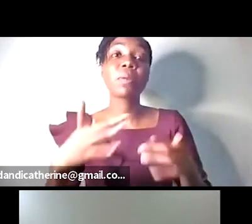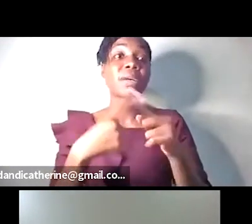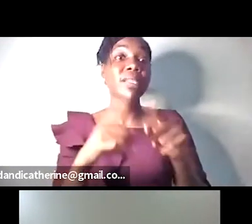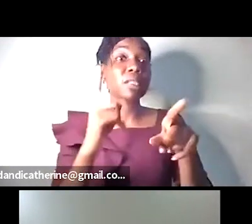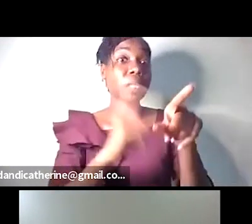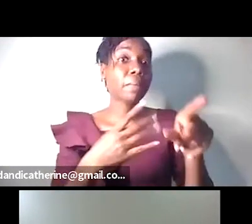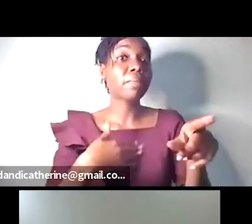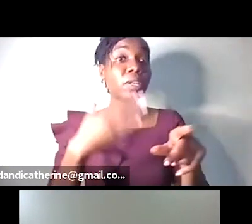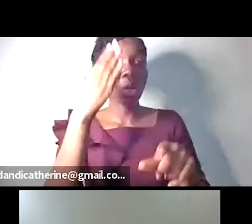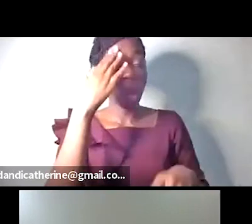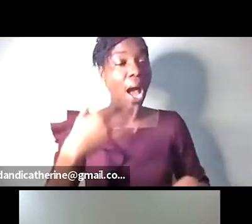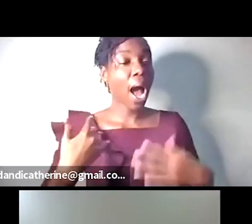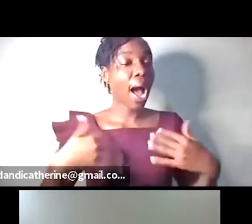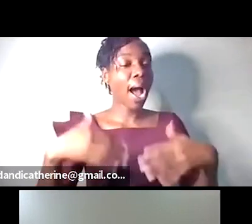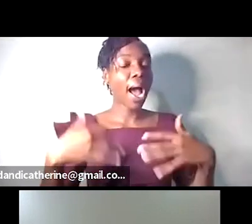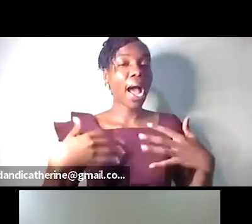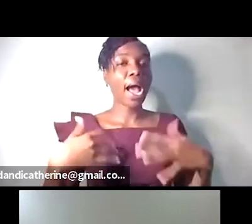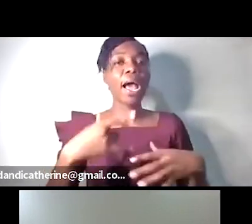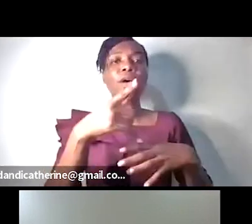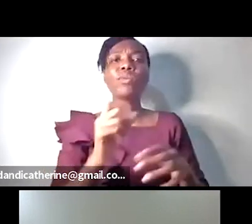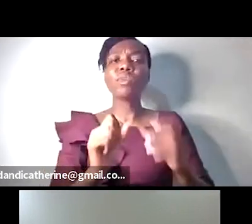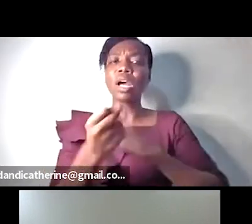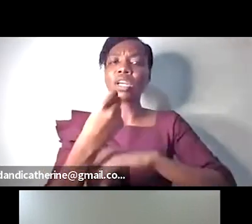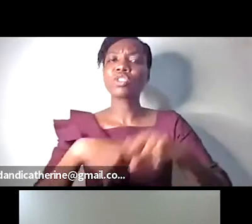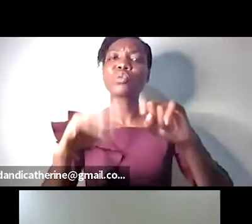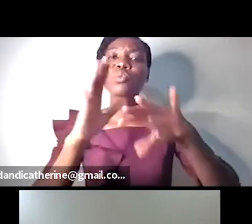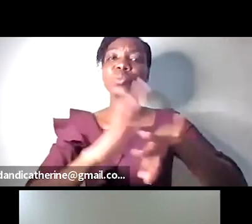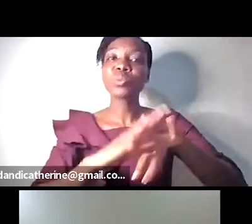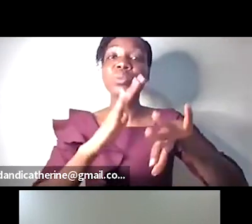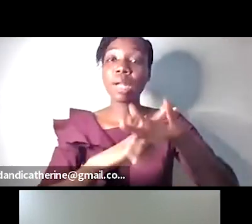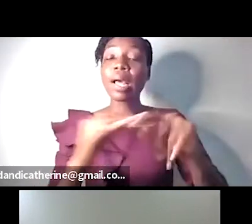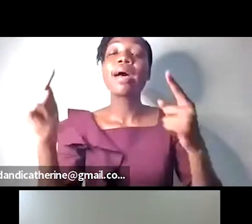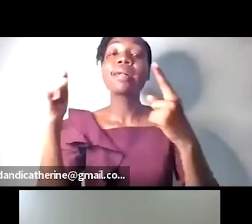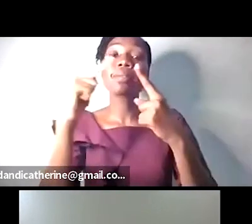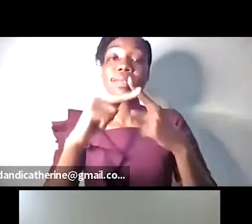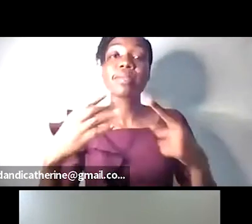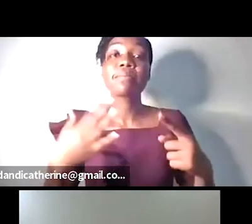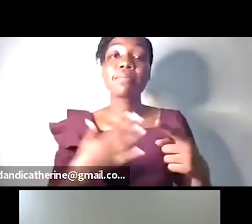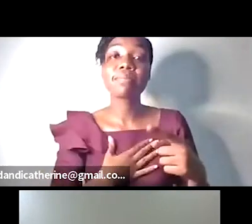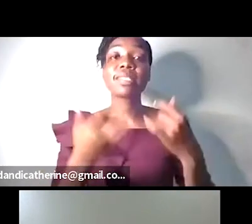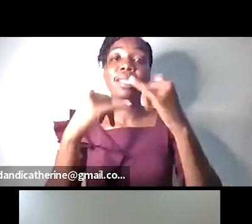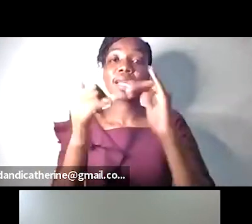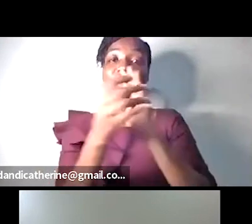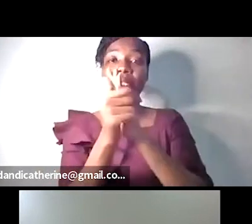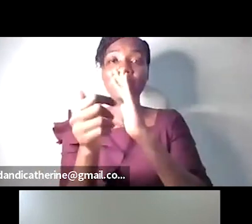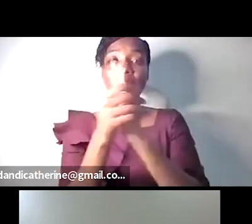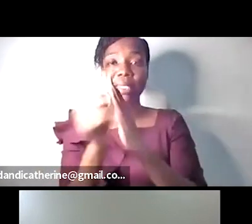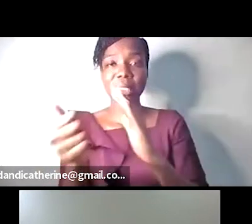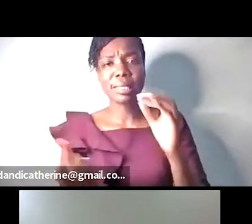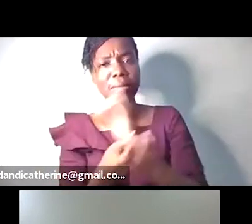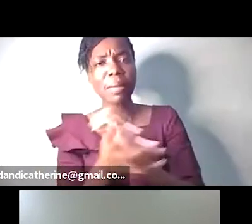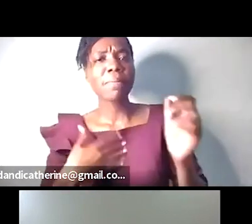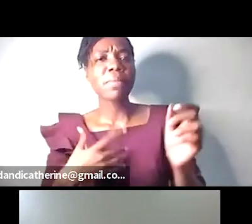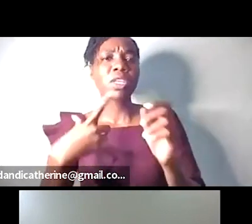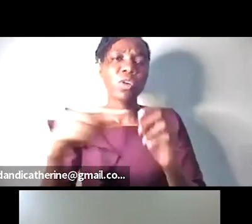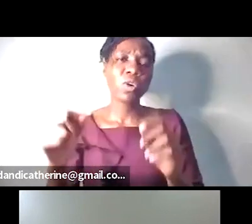was always told, oh my God, you do such a good job. Until I sharpened my skills, I went for training and